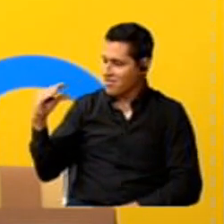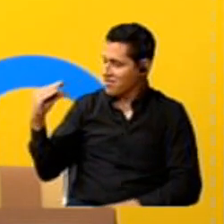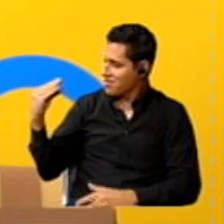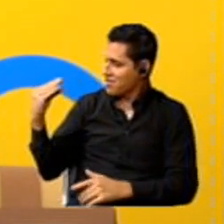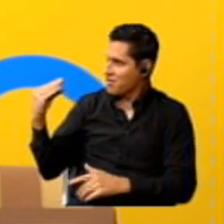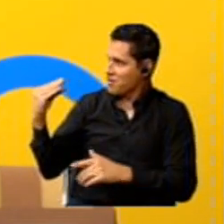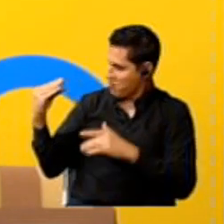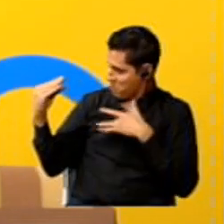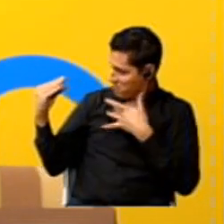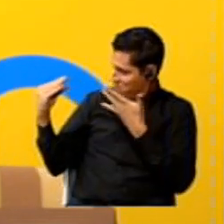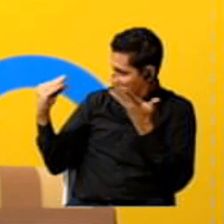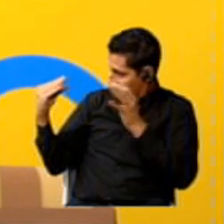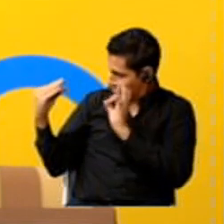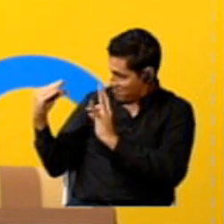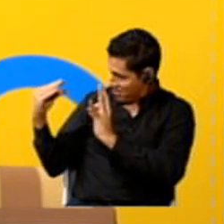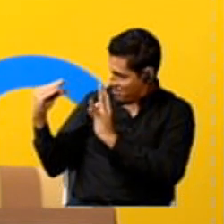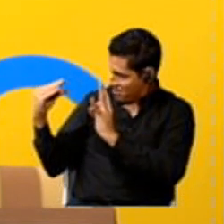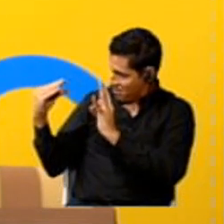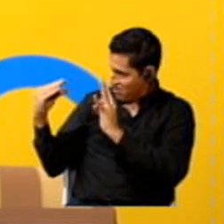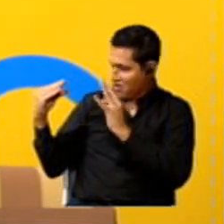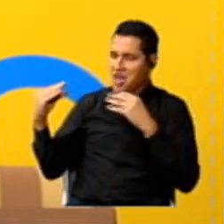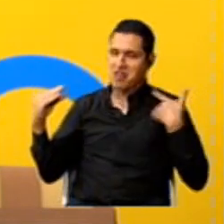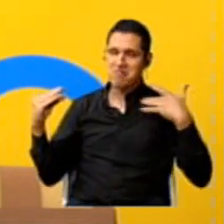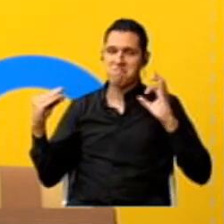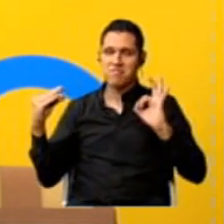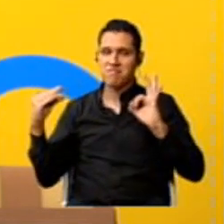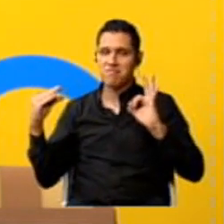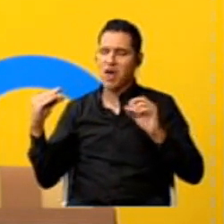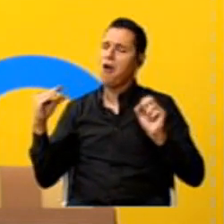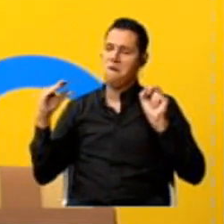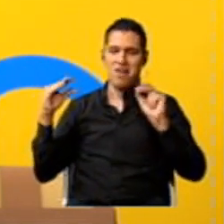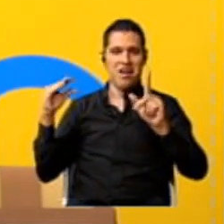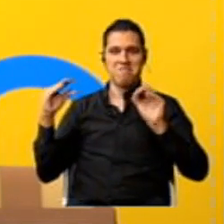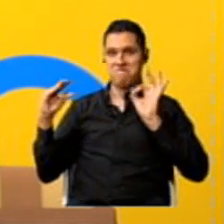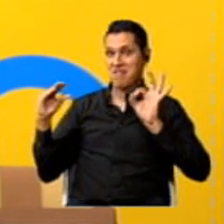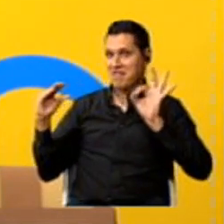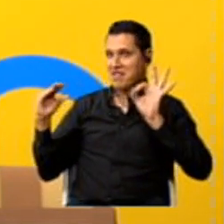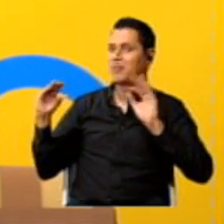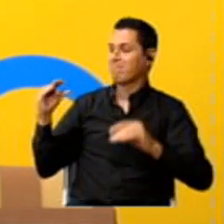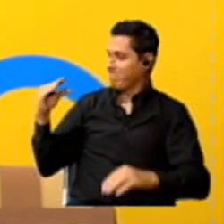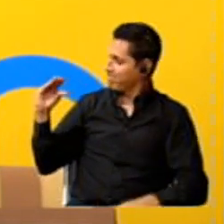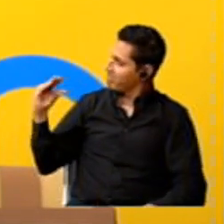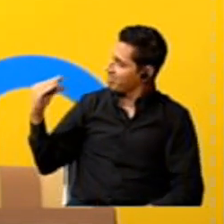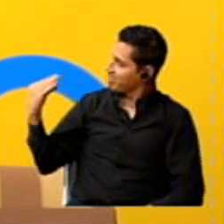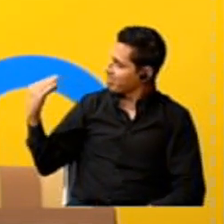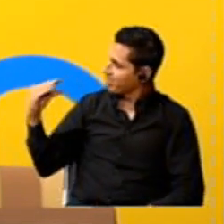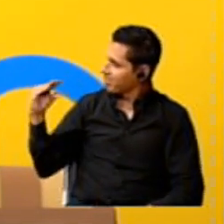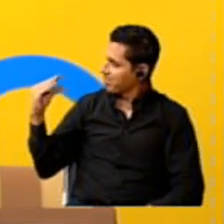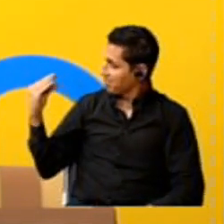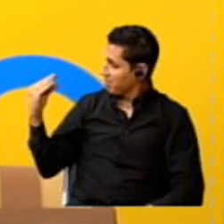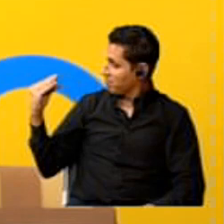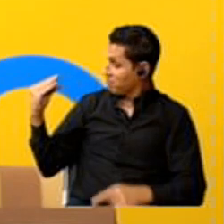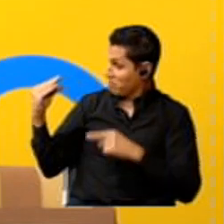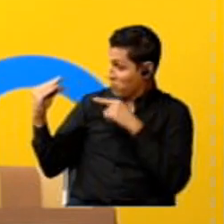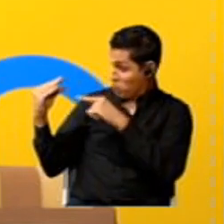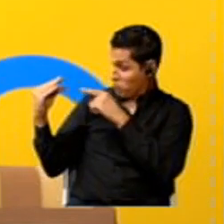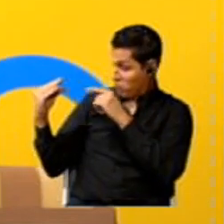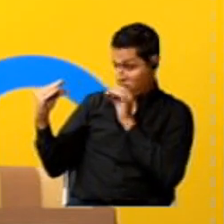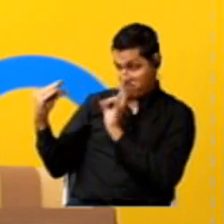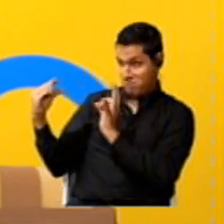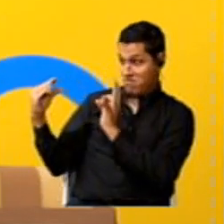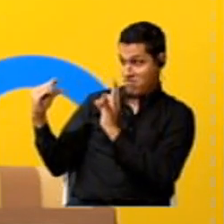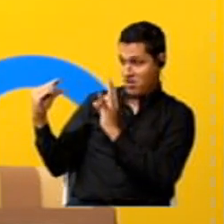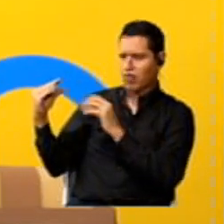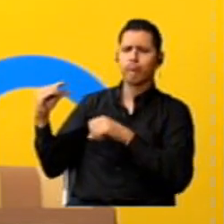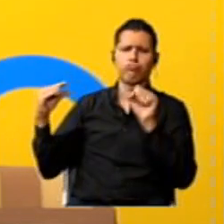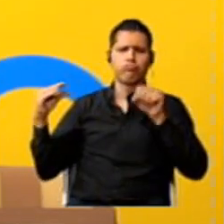How are you? I'm fine. Oh, good. Are you okay?